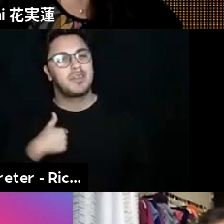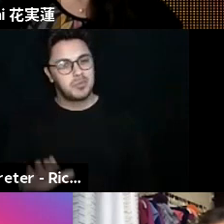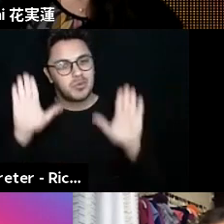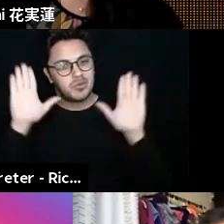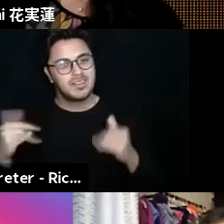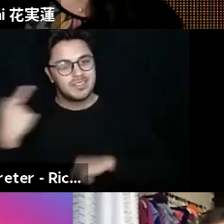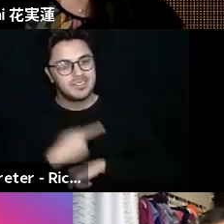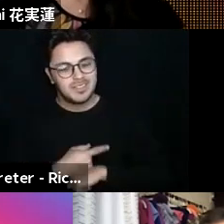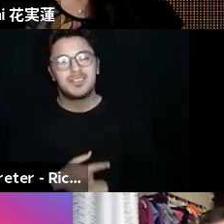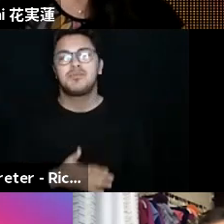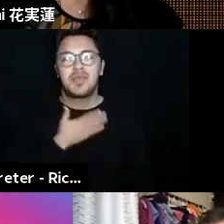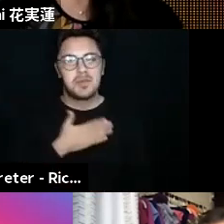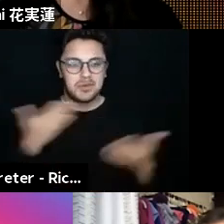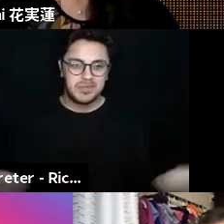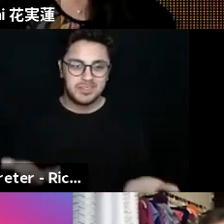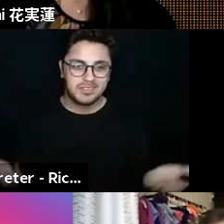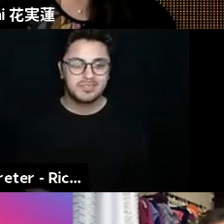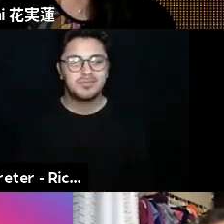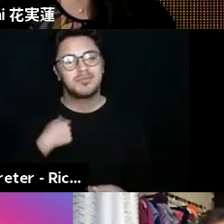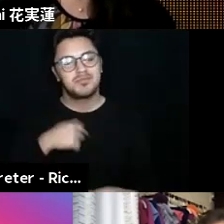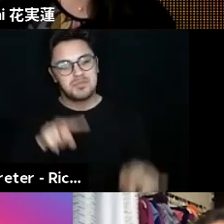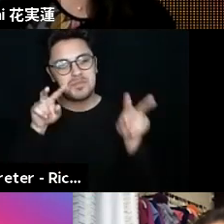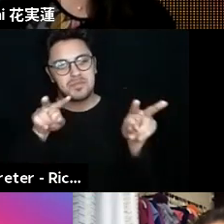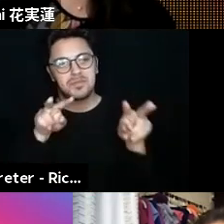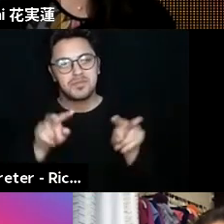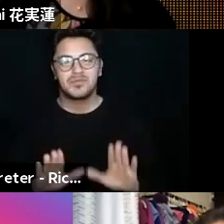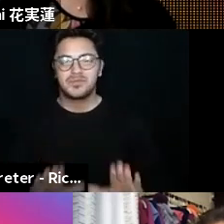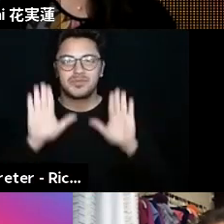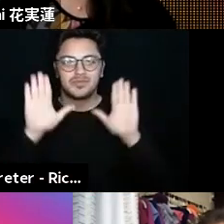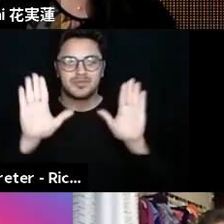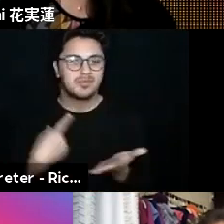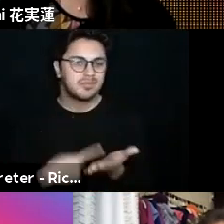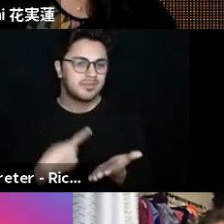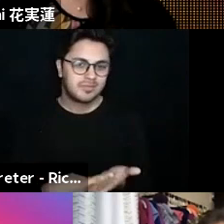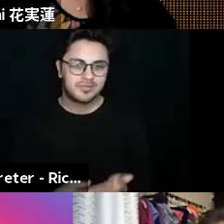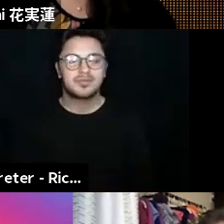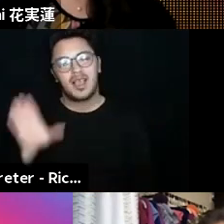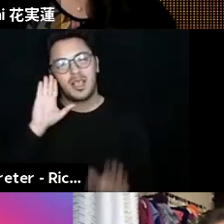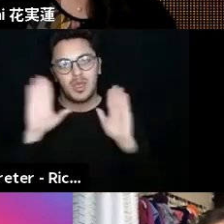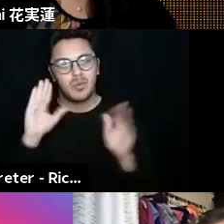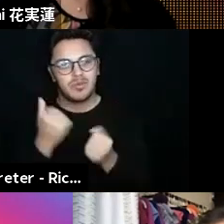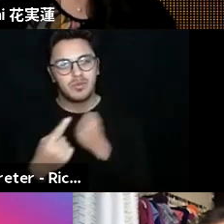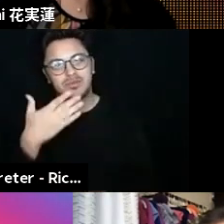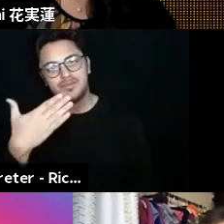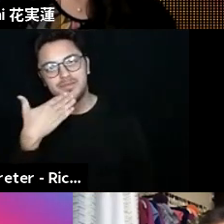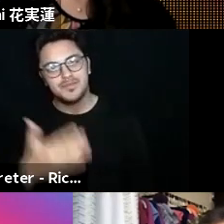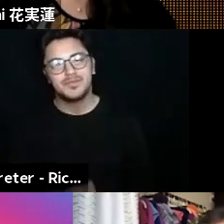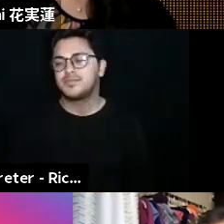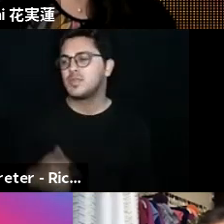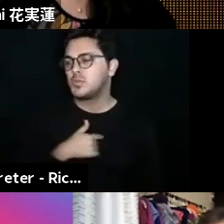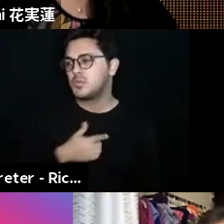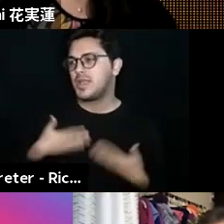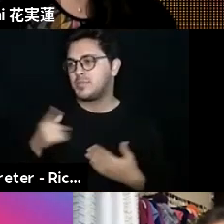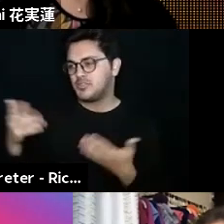and really pleased to be here. So I'm looking forward to a terrific conversation. So hello to all and thank you. Thank you. We're so glad that you're here. This